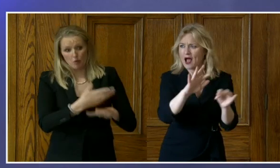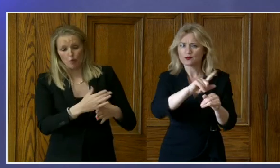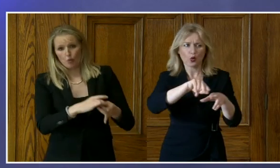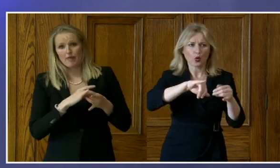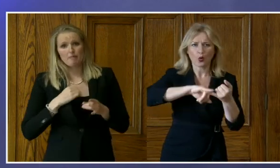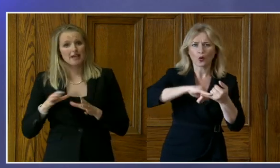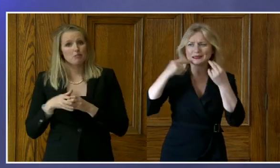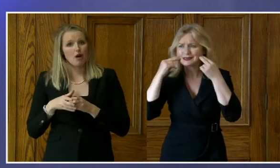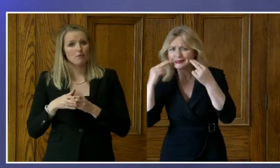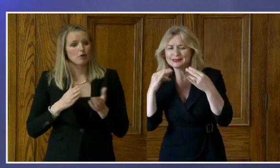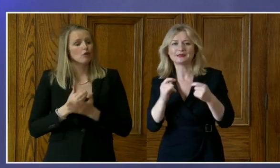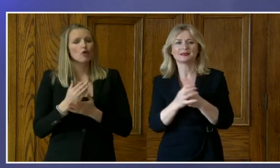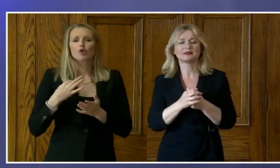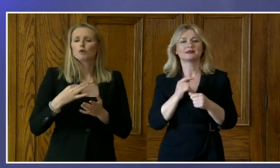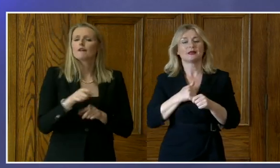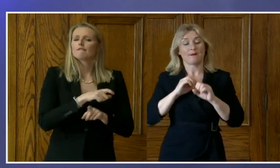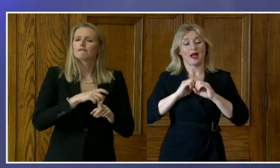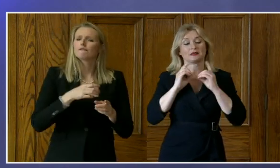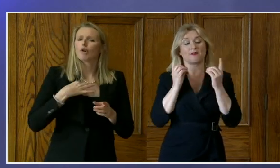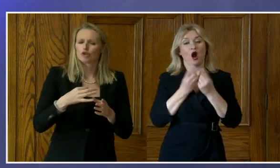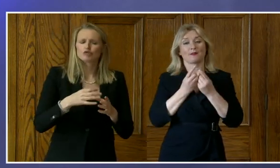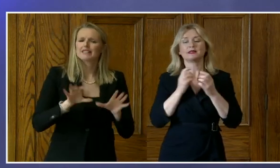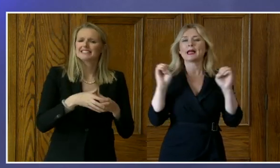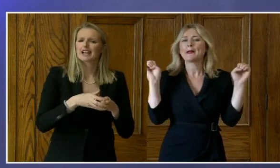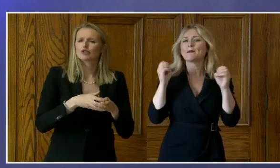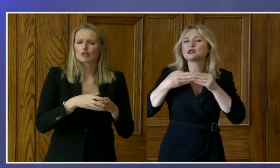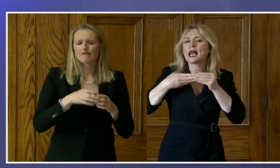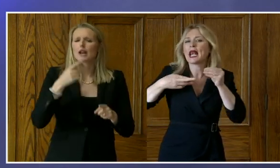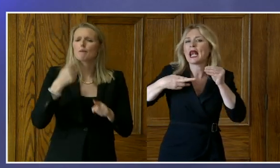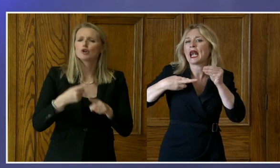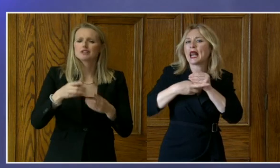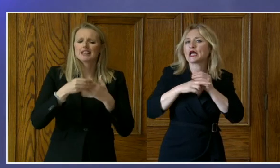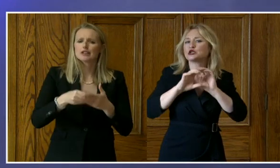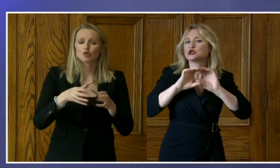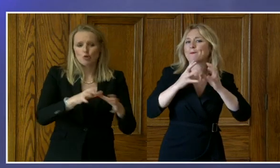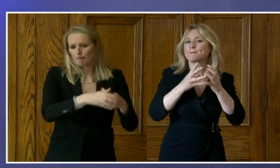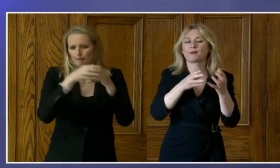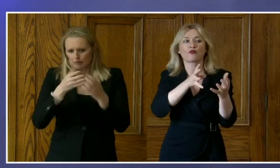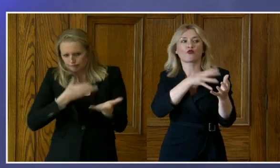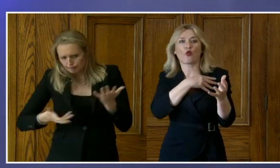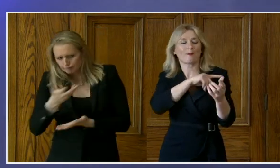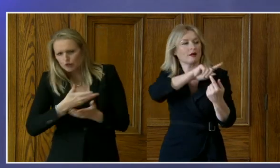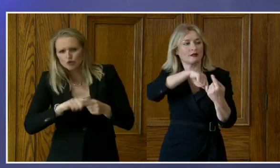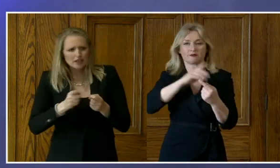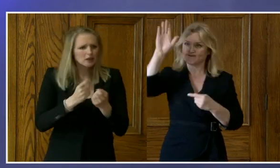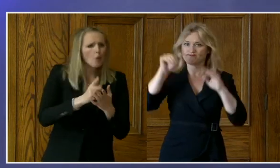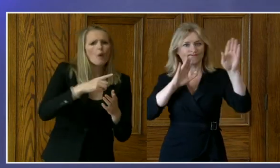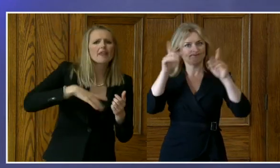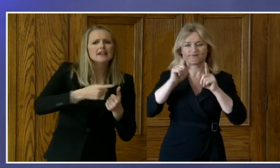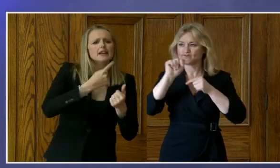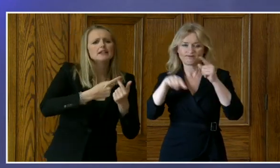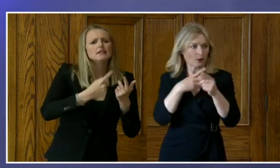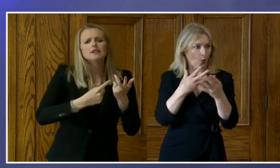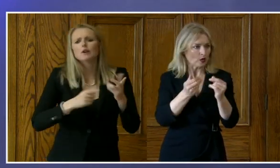through the Community and Voluntary Sector Emergency Leadership Group and identifying that need and trying to plug the gaps where they